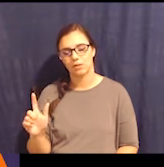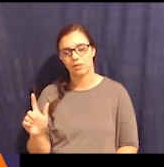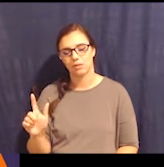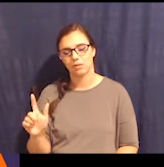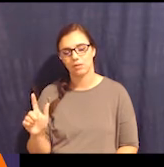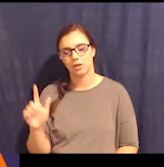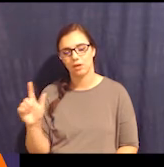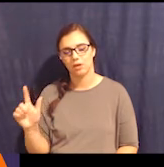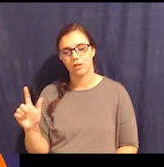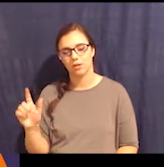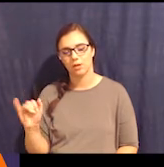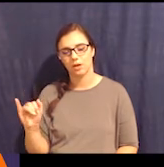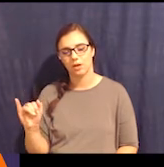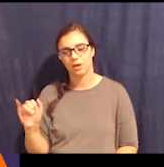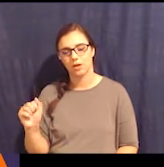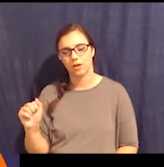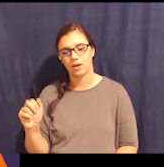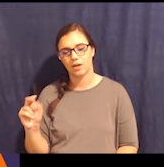www.dbsalliance.org. That's